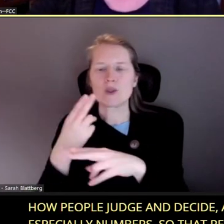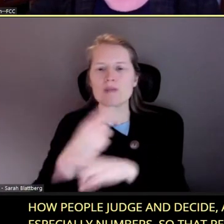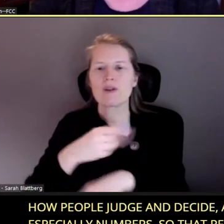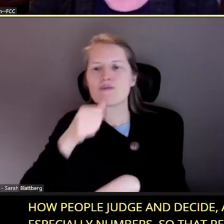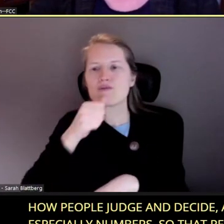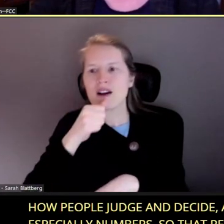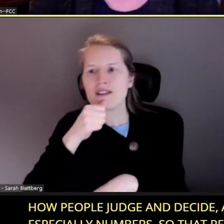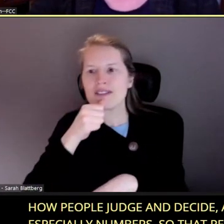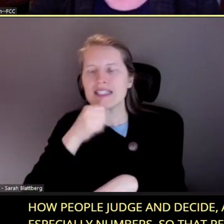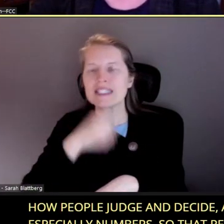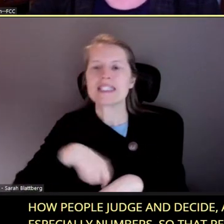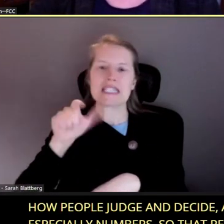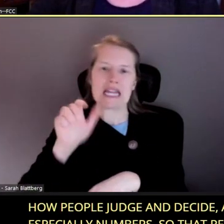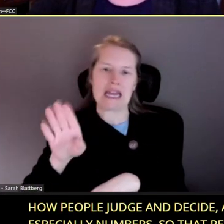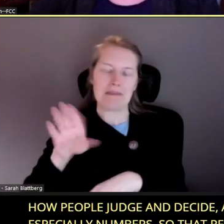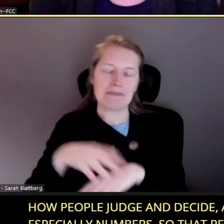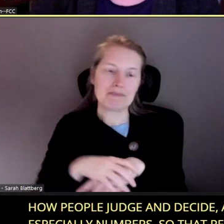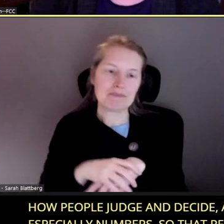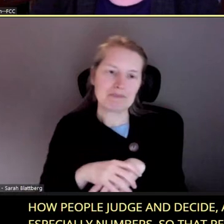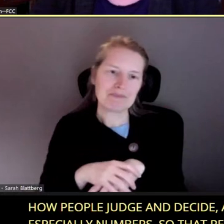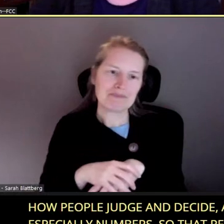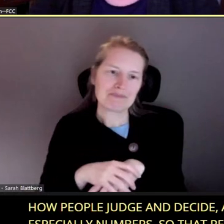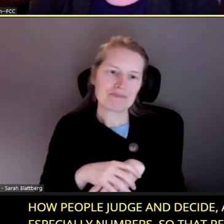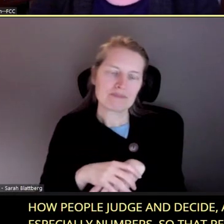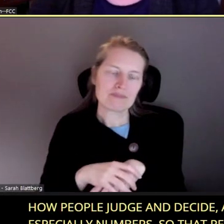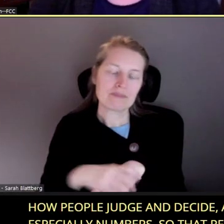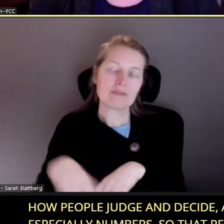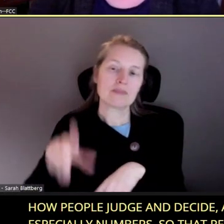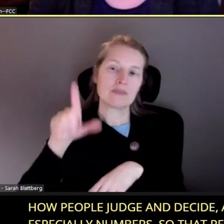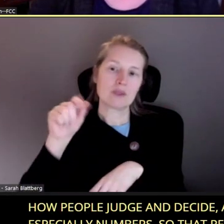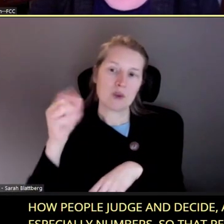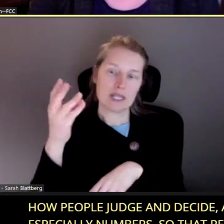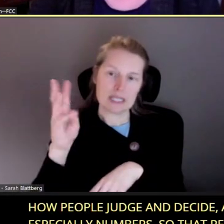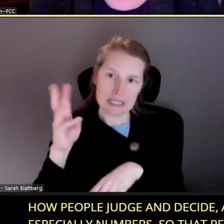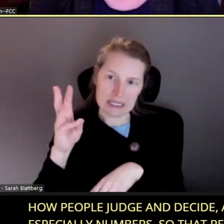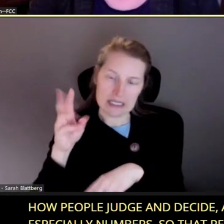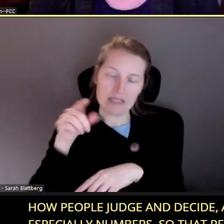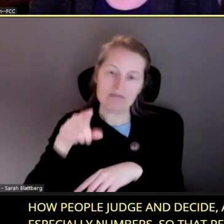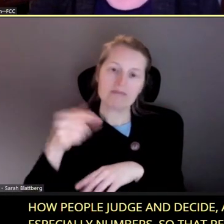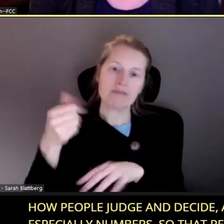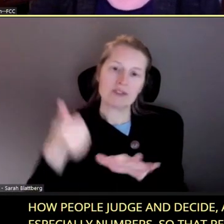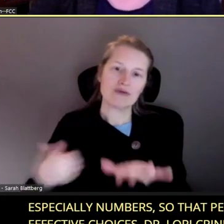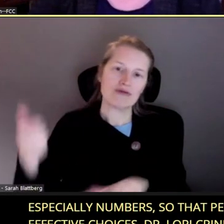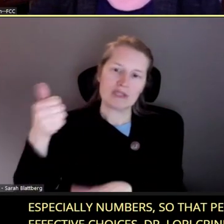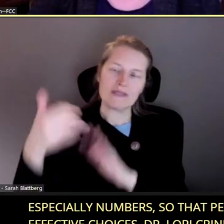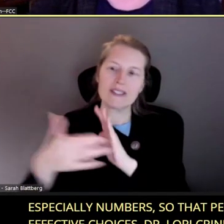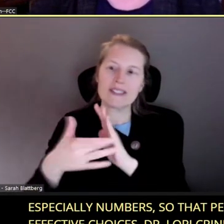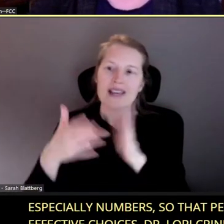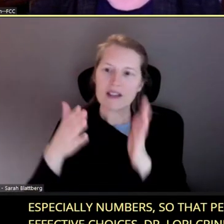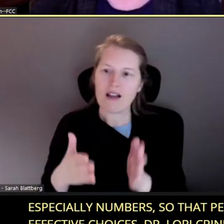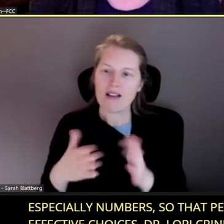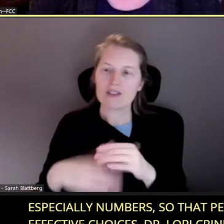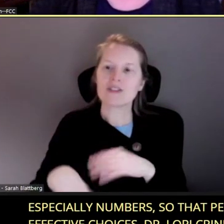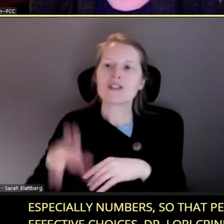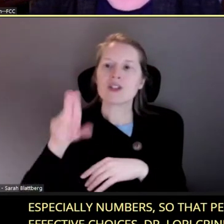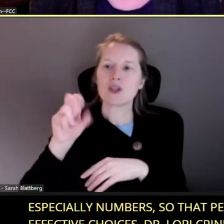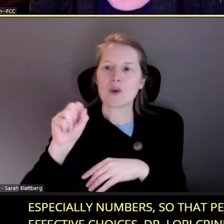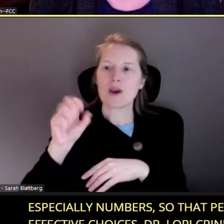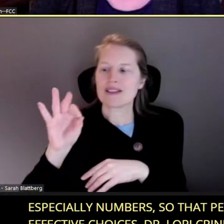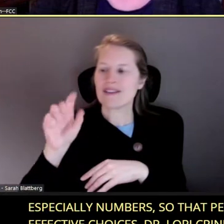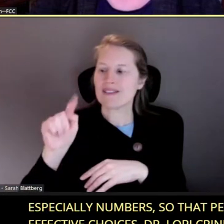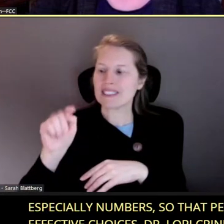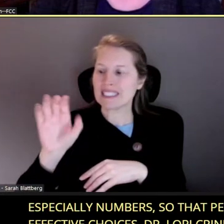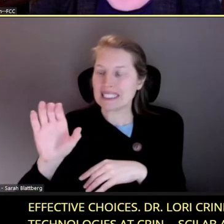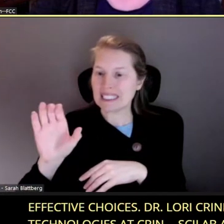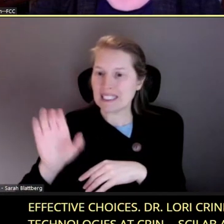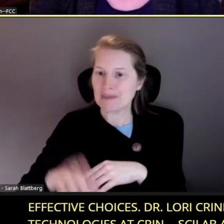Security Laboratory. In 2016, she served as Chief Technologist at the United States Federal Trade Commission.